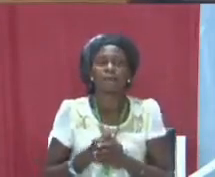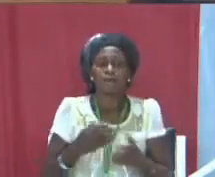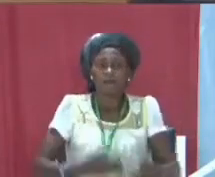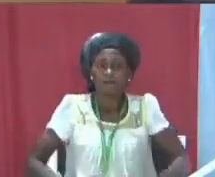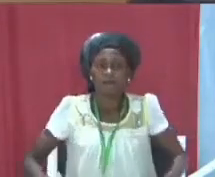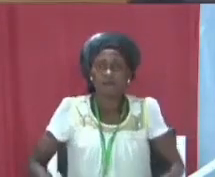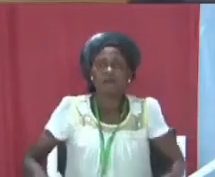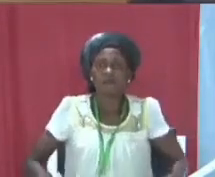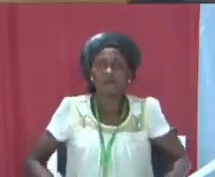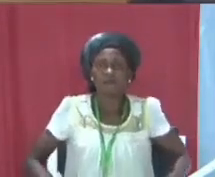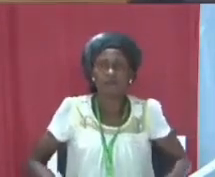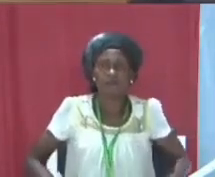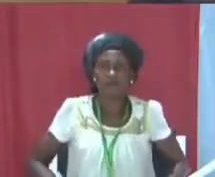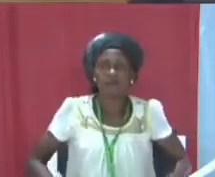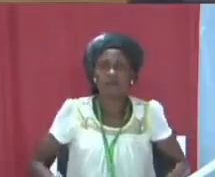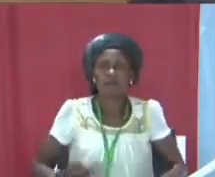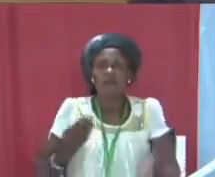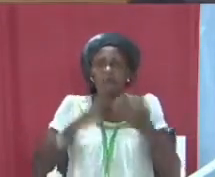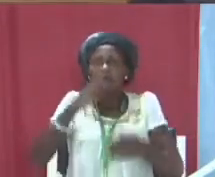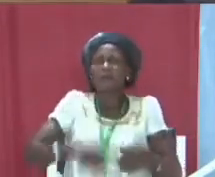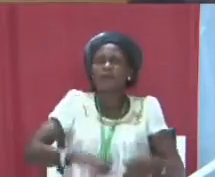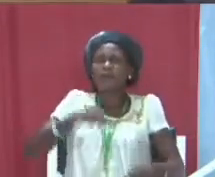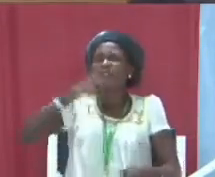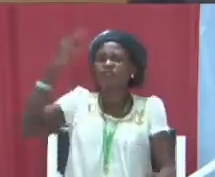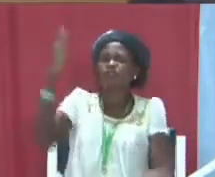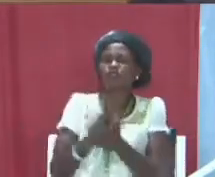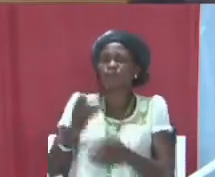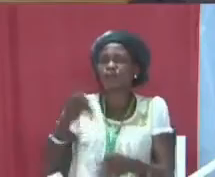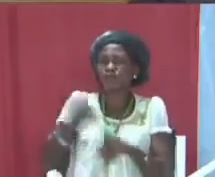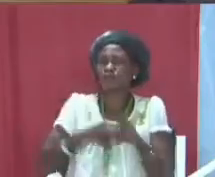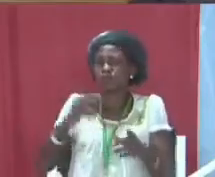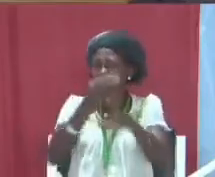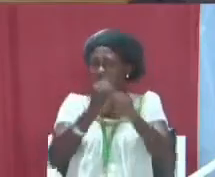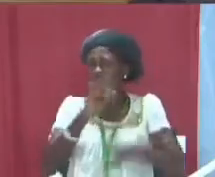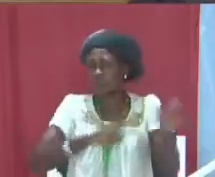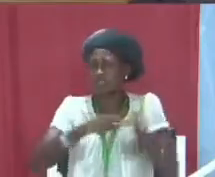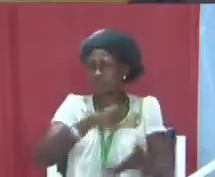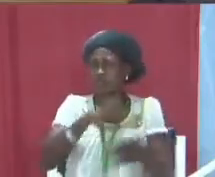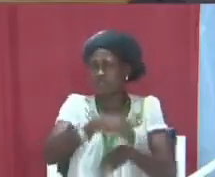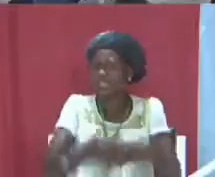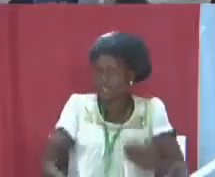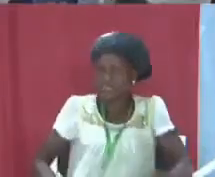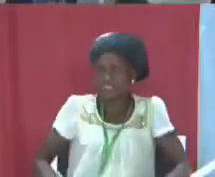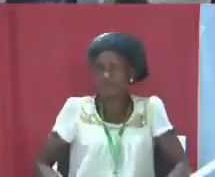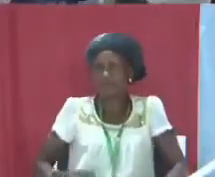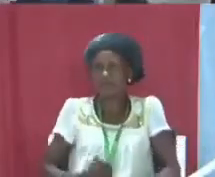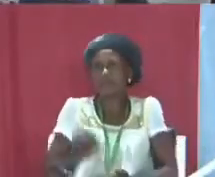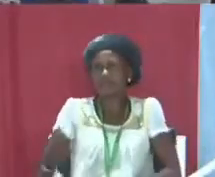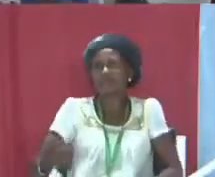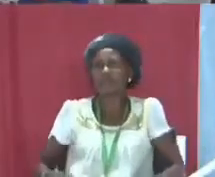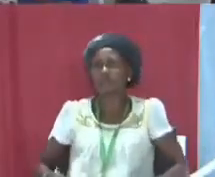May pride not stop you from receiving mercy tonight.